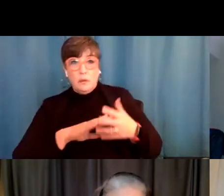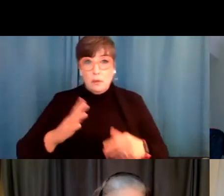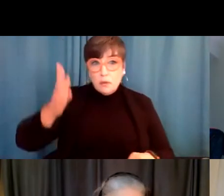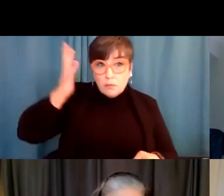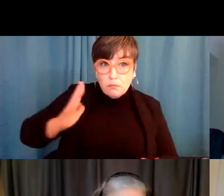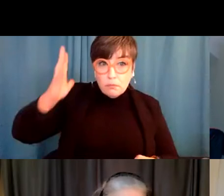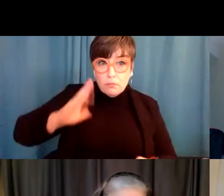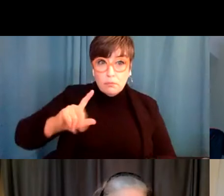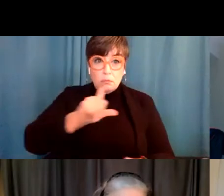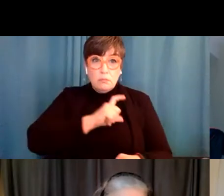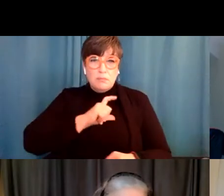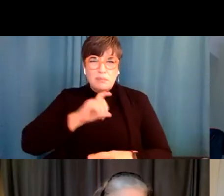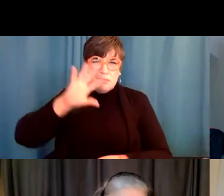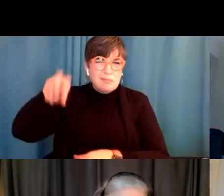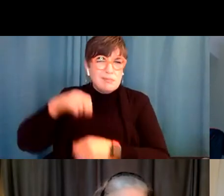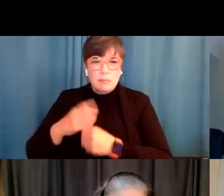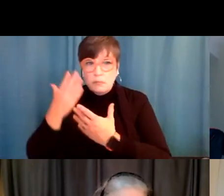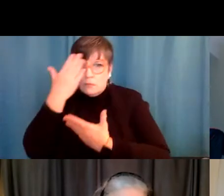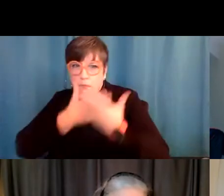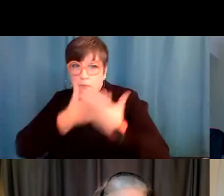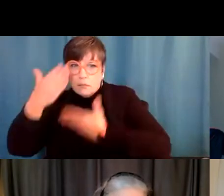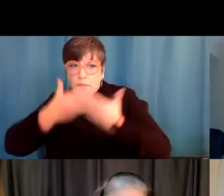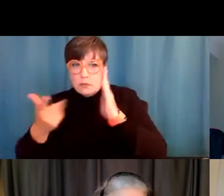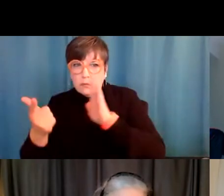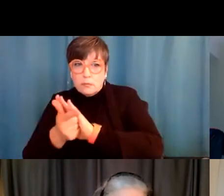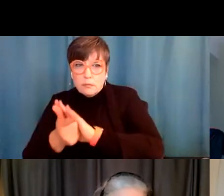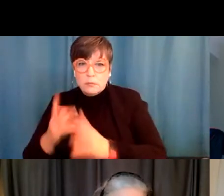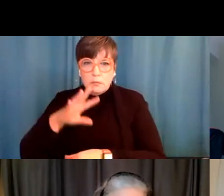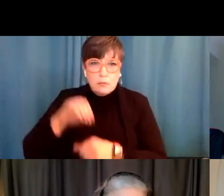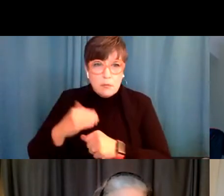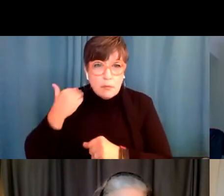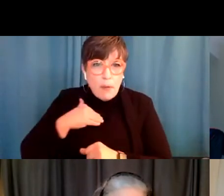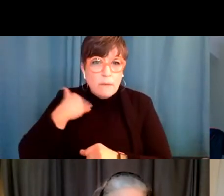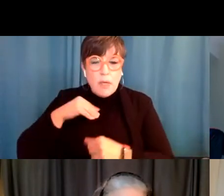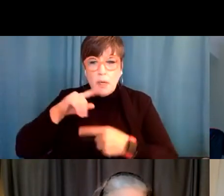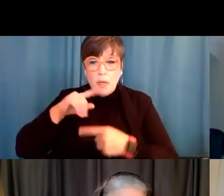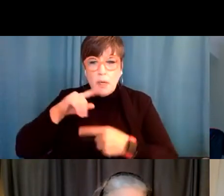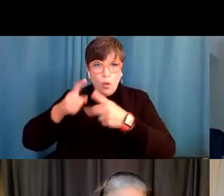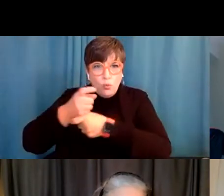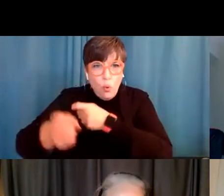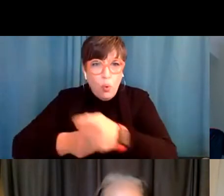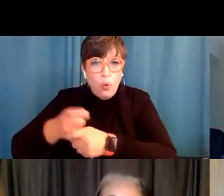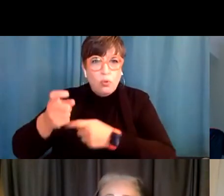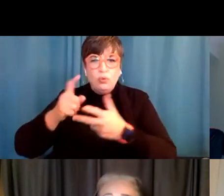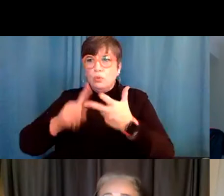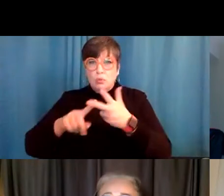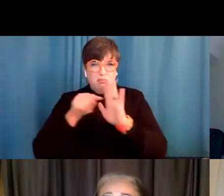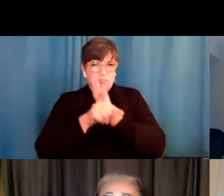of illegal activities, including mob action, torture, and countless killings of freed Blacks.